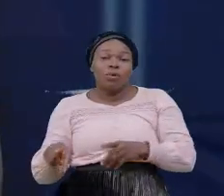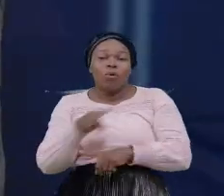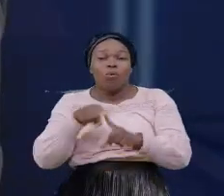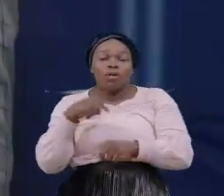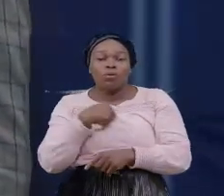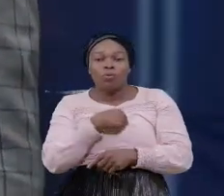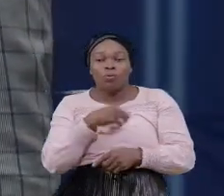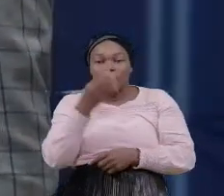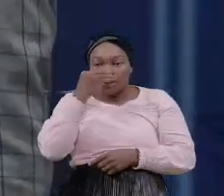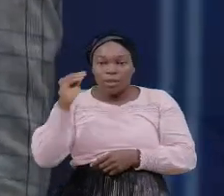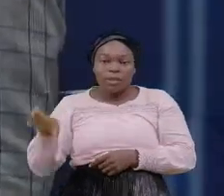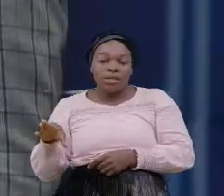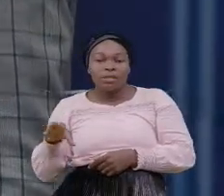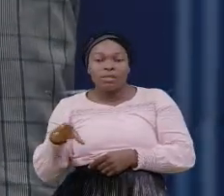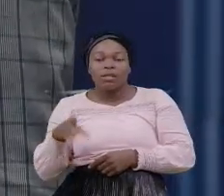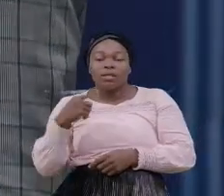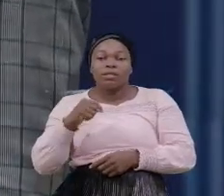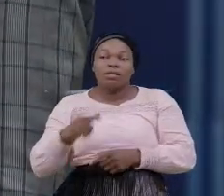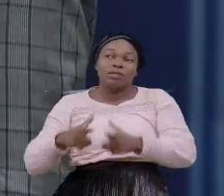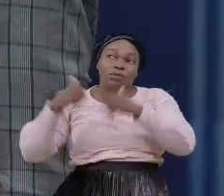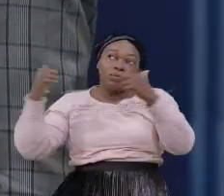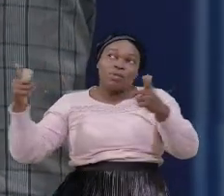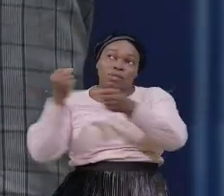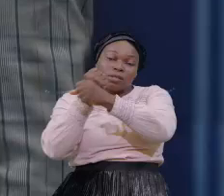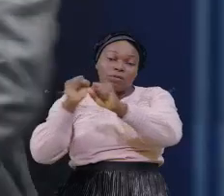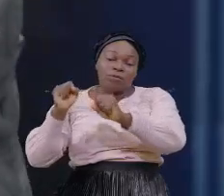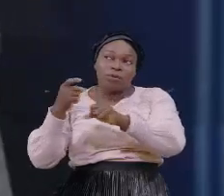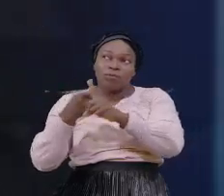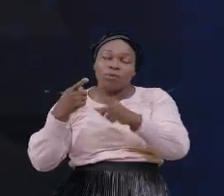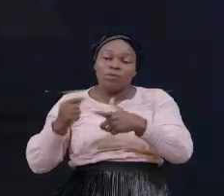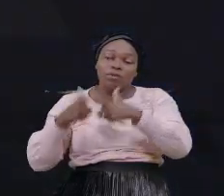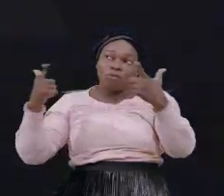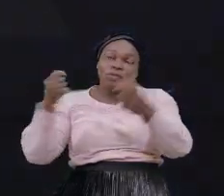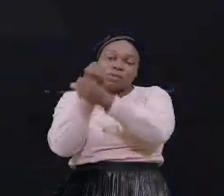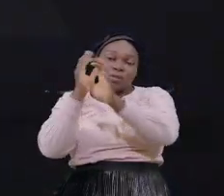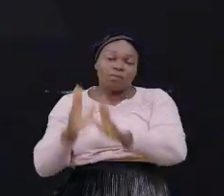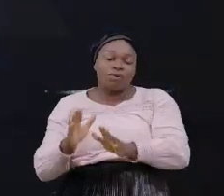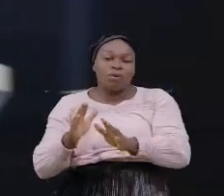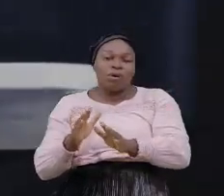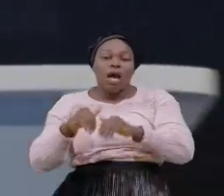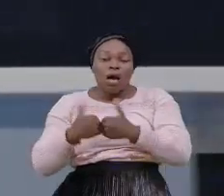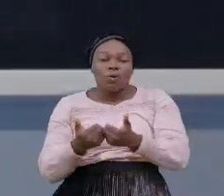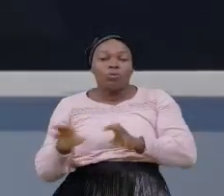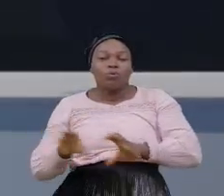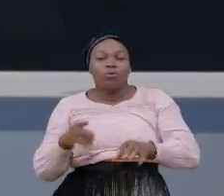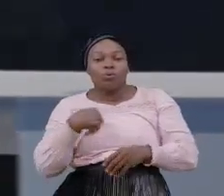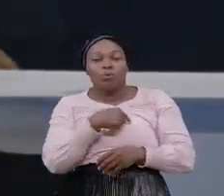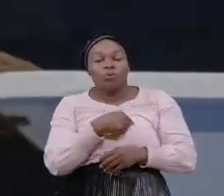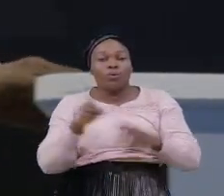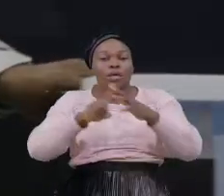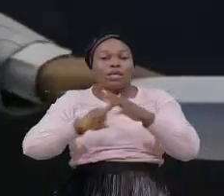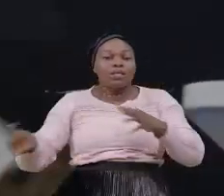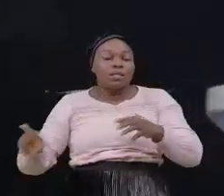the great salvation coming from the great Savior? How do we escape the pain,